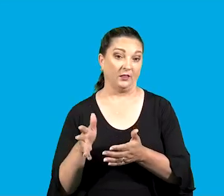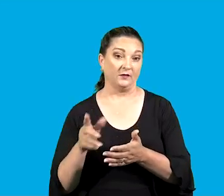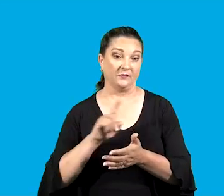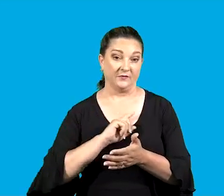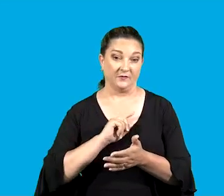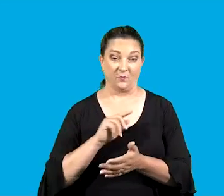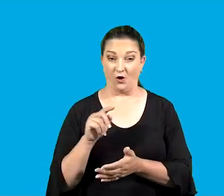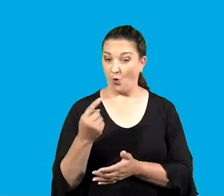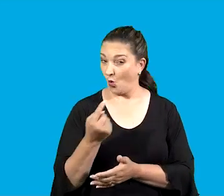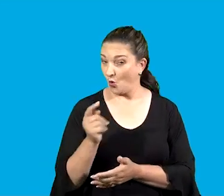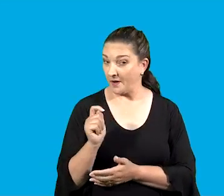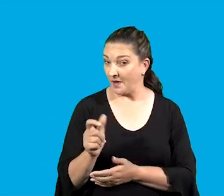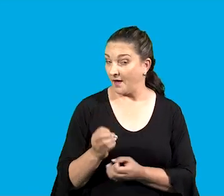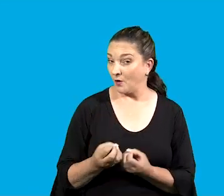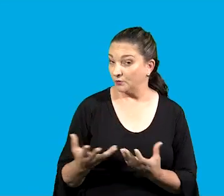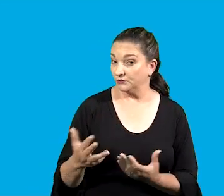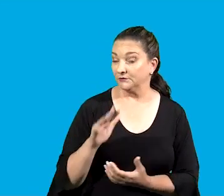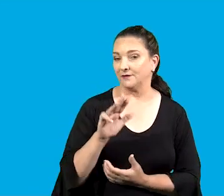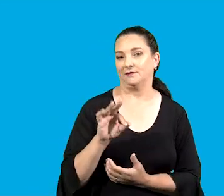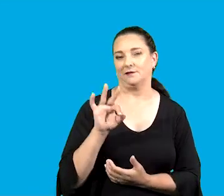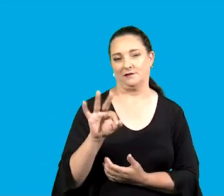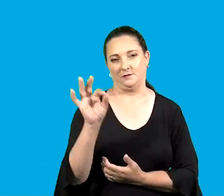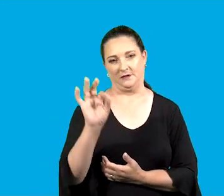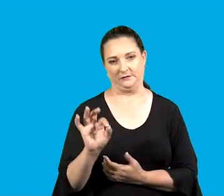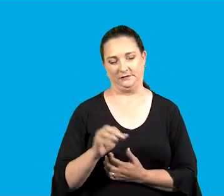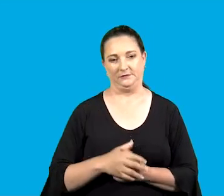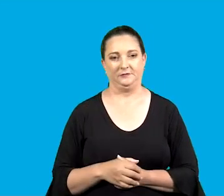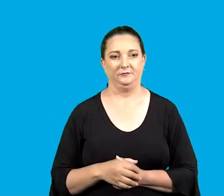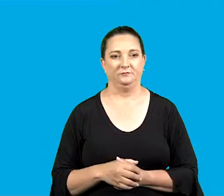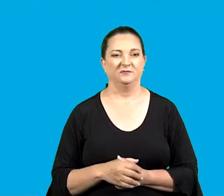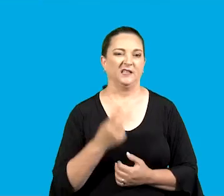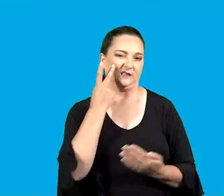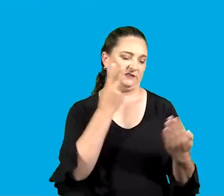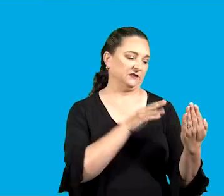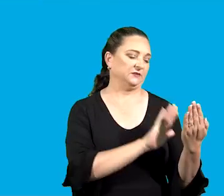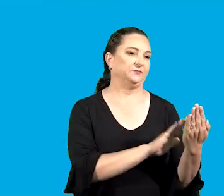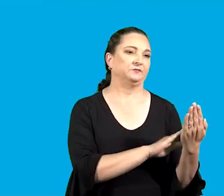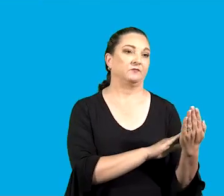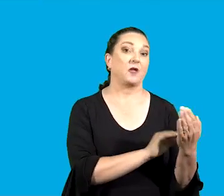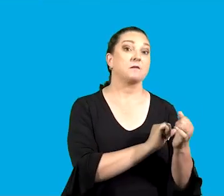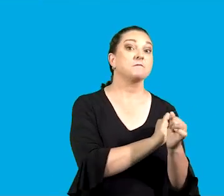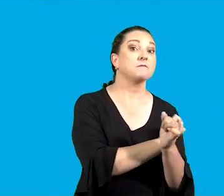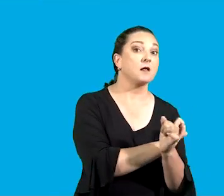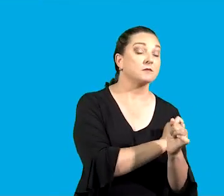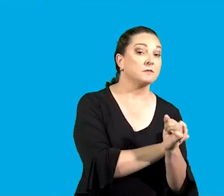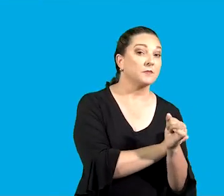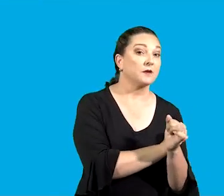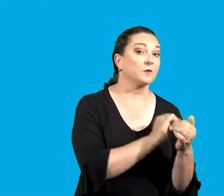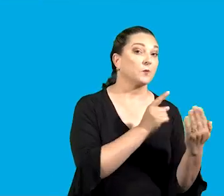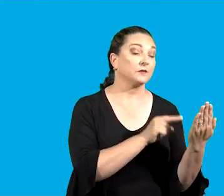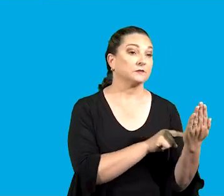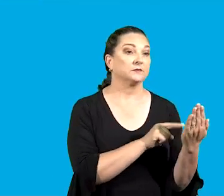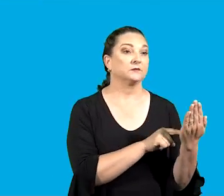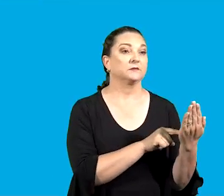pay 93%. I'm going to pay 93%. So I'll come again and I'll say multiply by